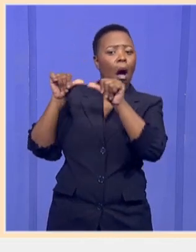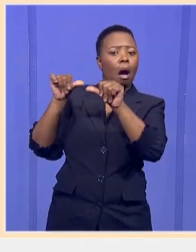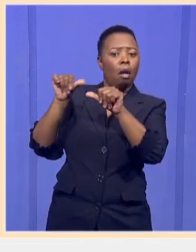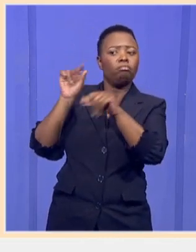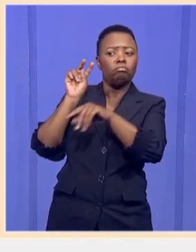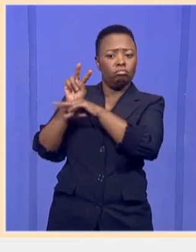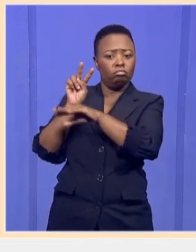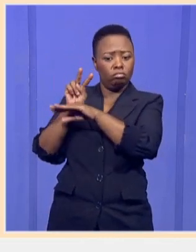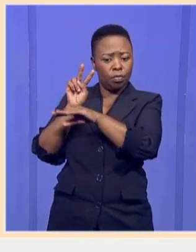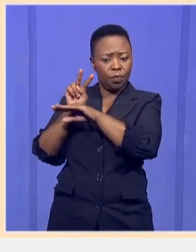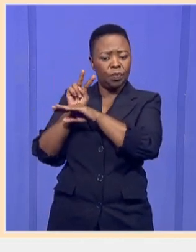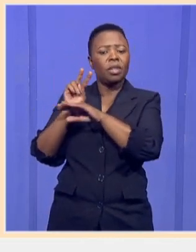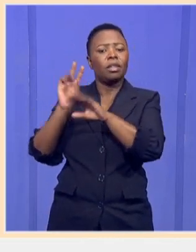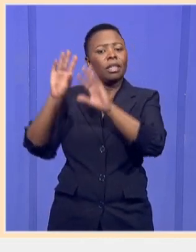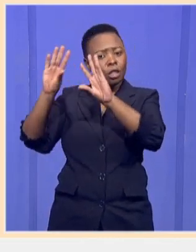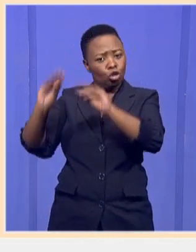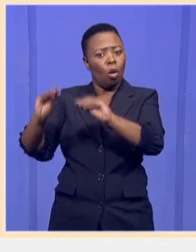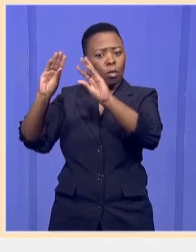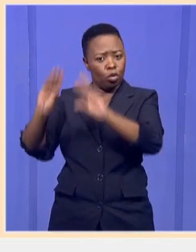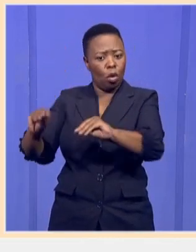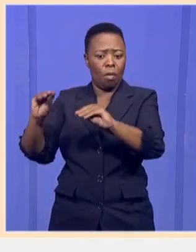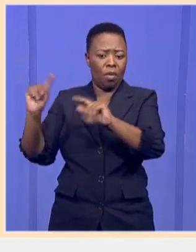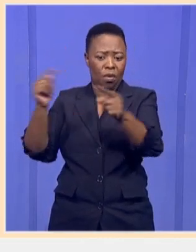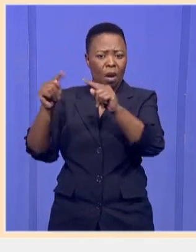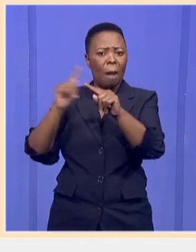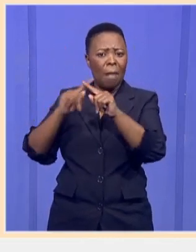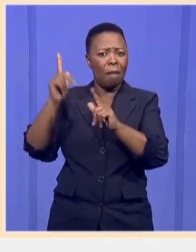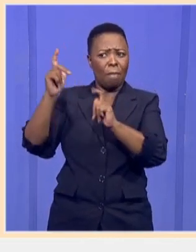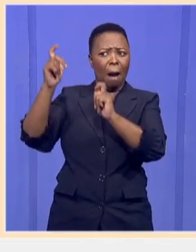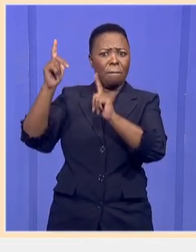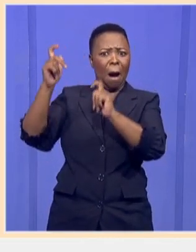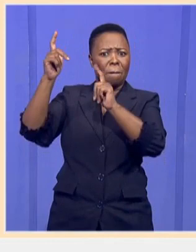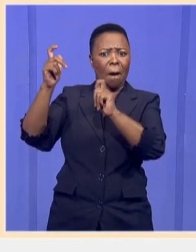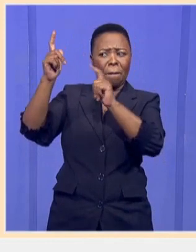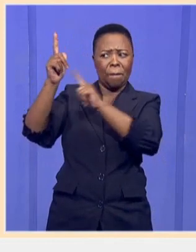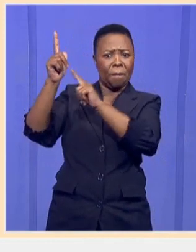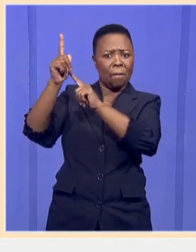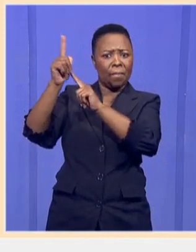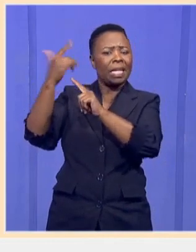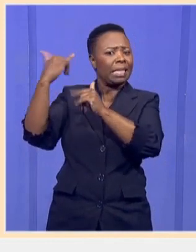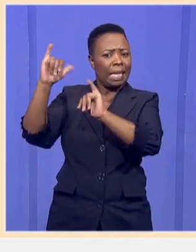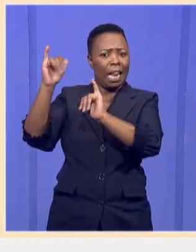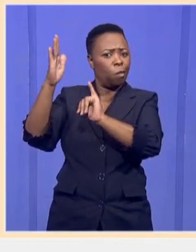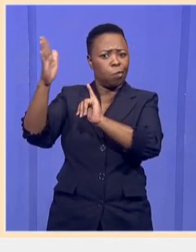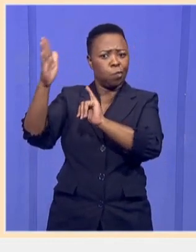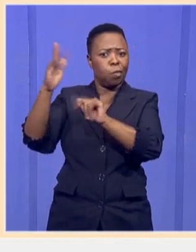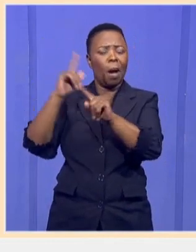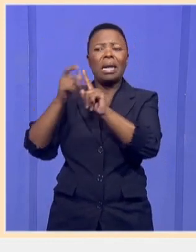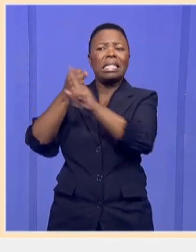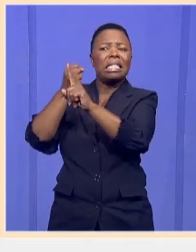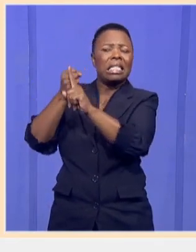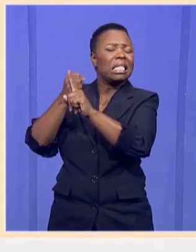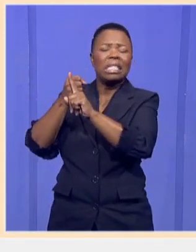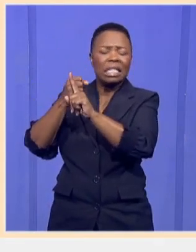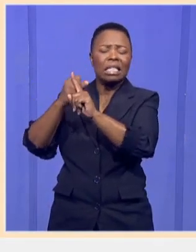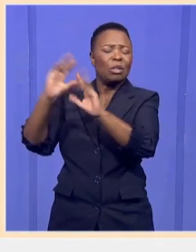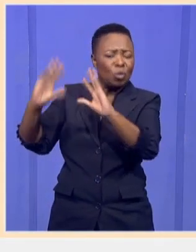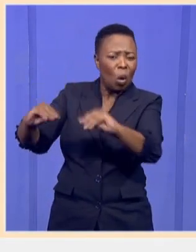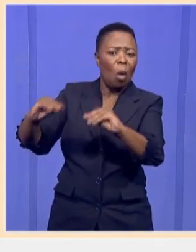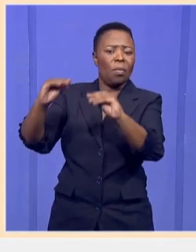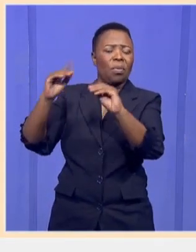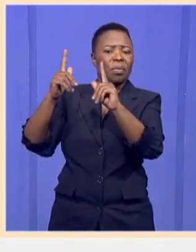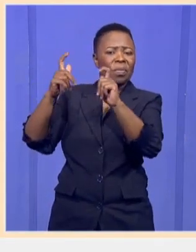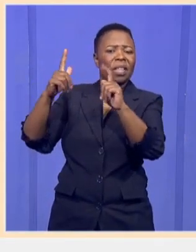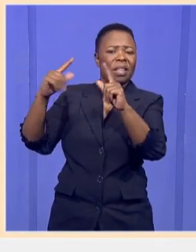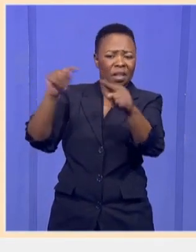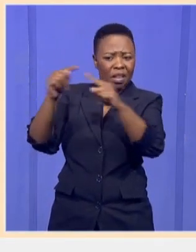of the ceasefire. However, gunshots continue to be heard. So there's a great deal of work to be done, but the three presidents